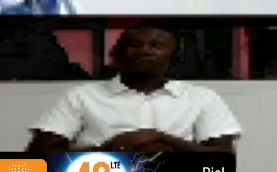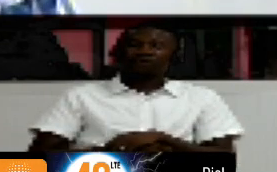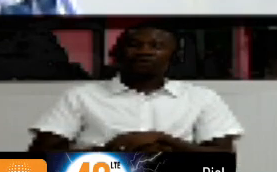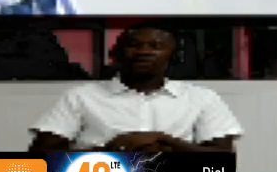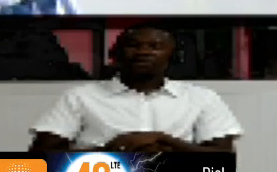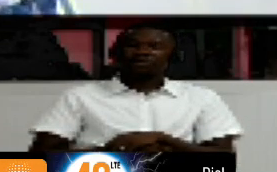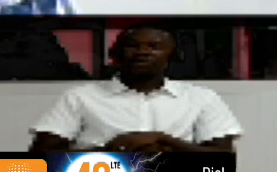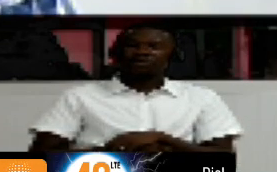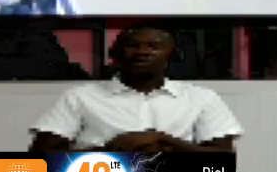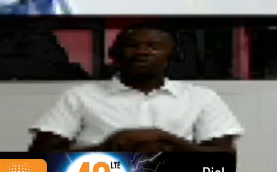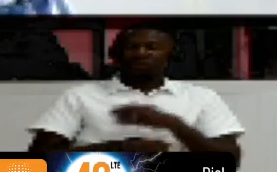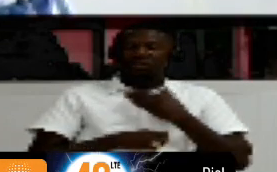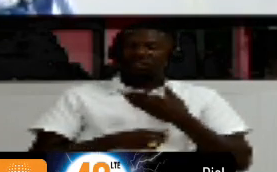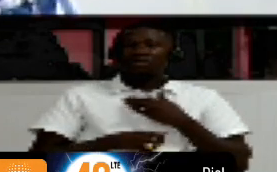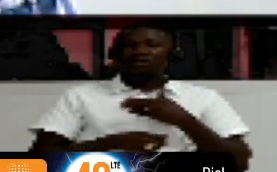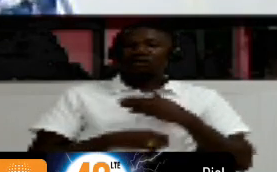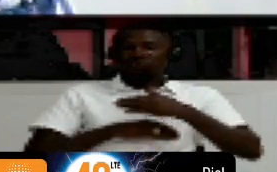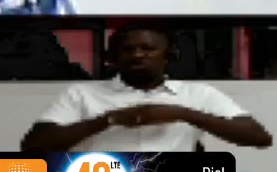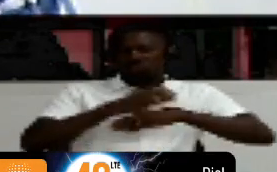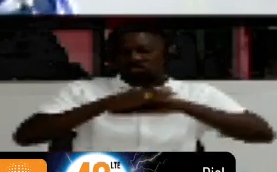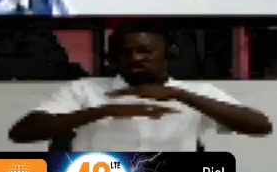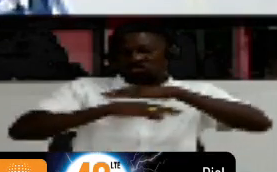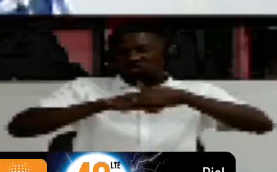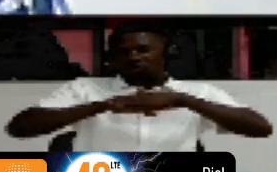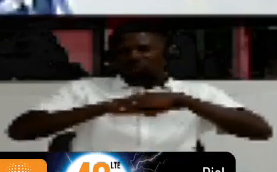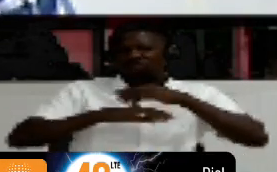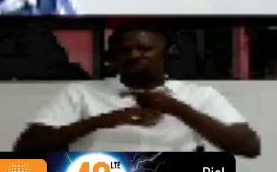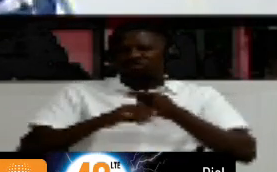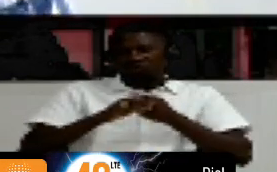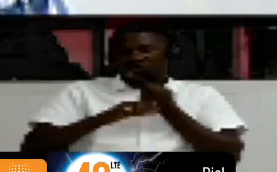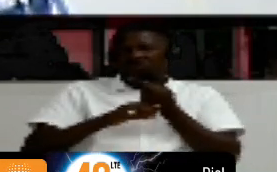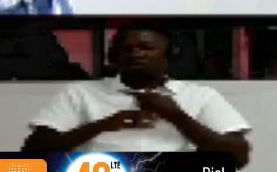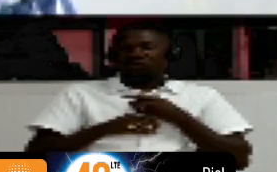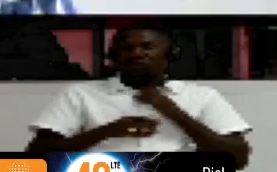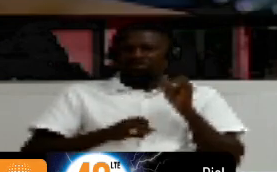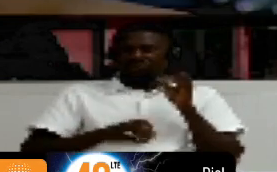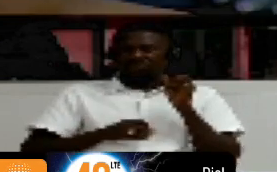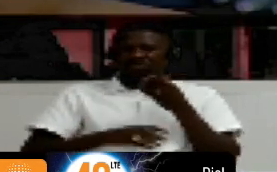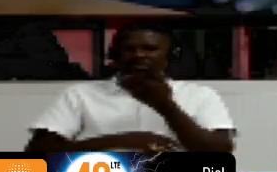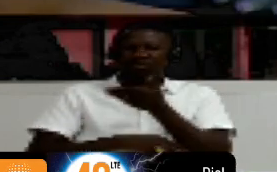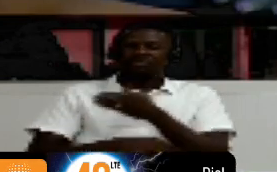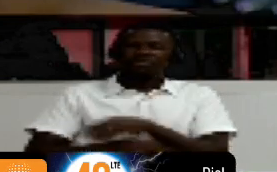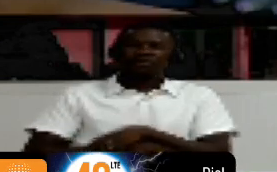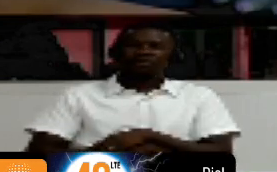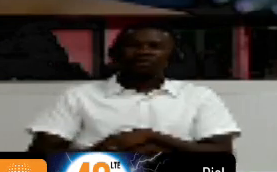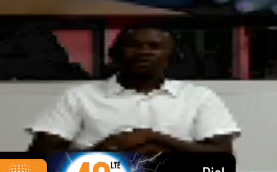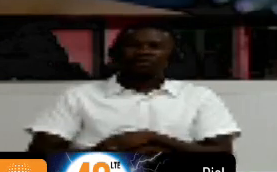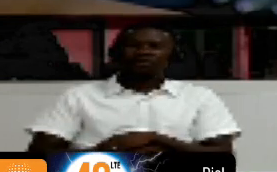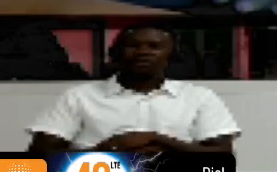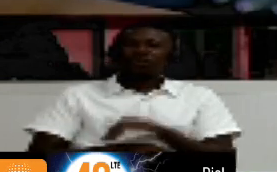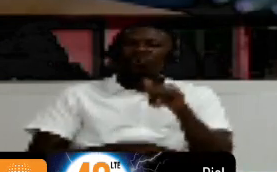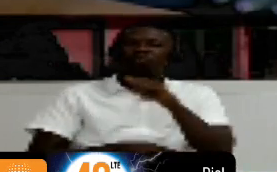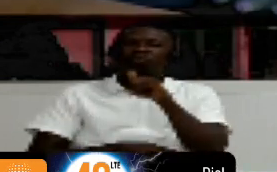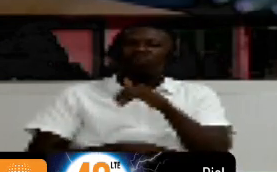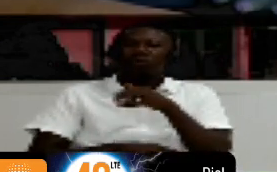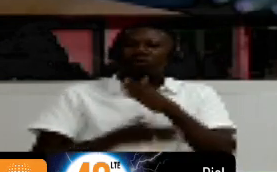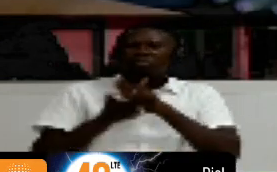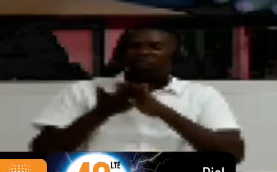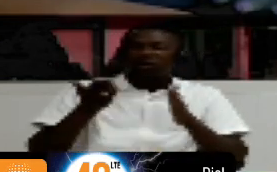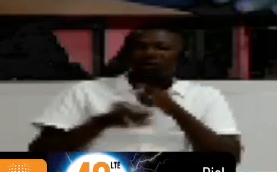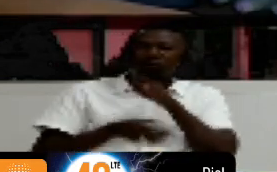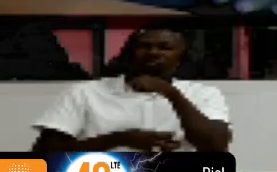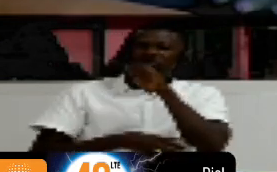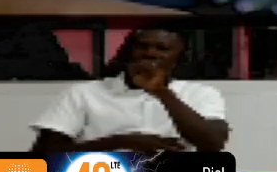so that they could cover the wound that was infected. And which part of your leg was this